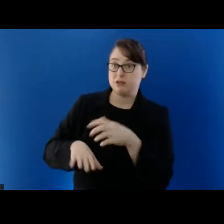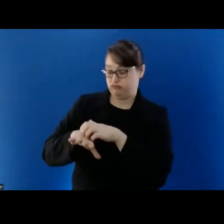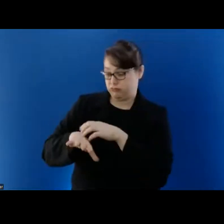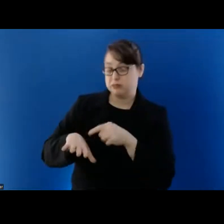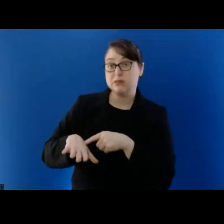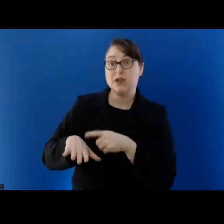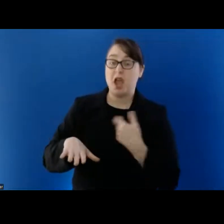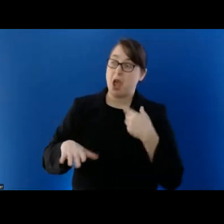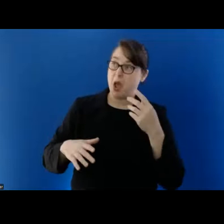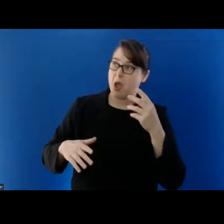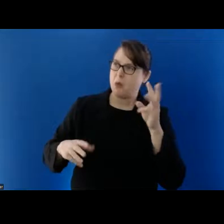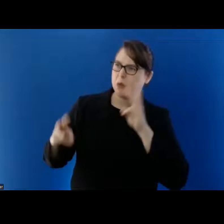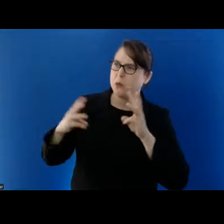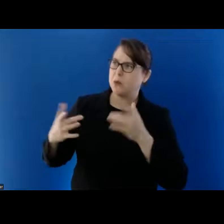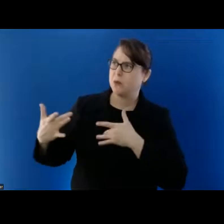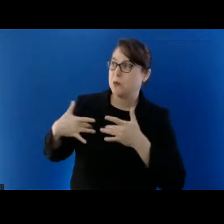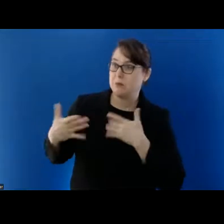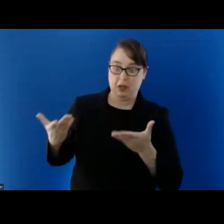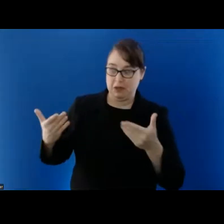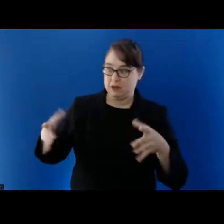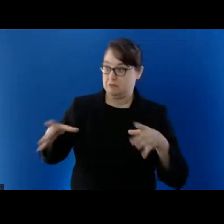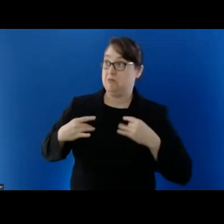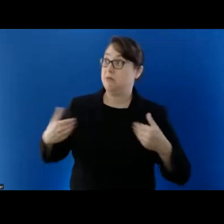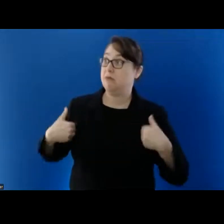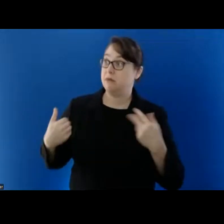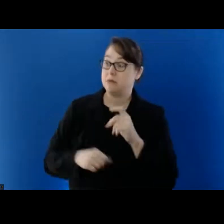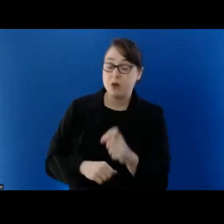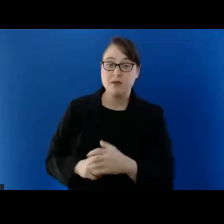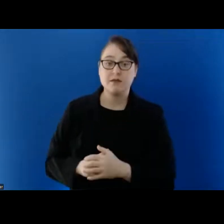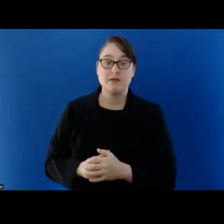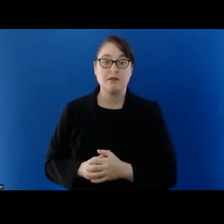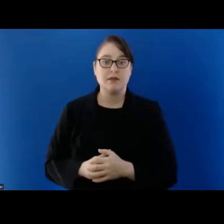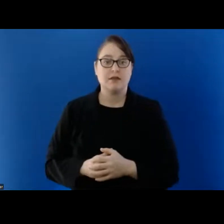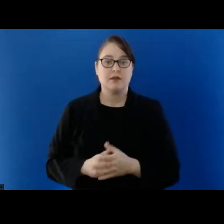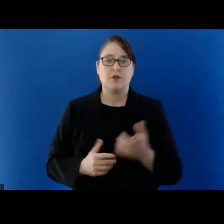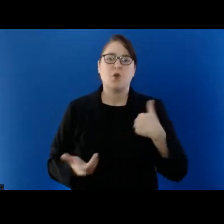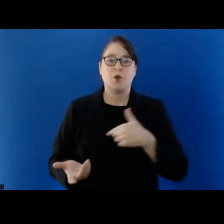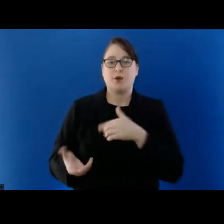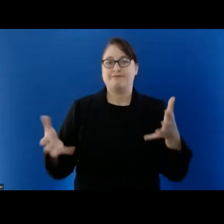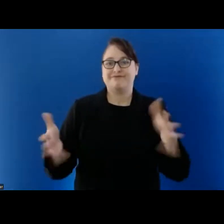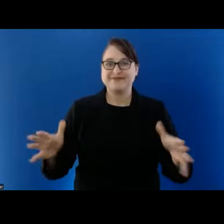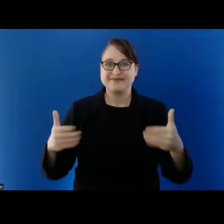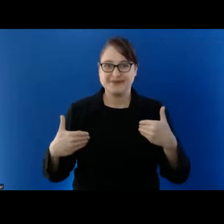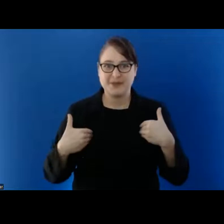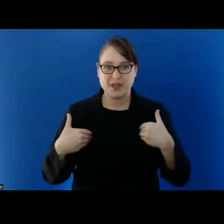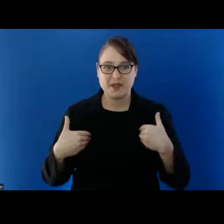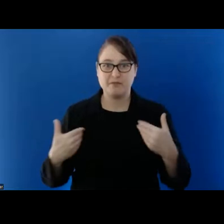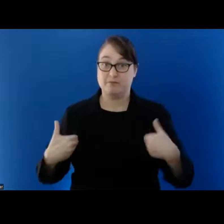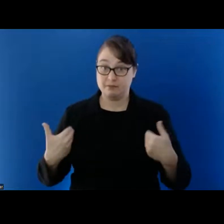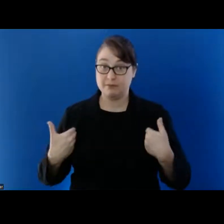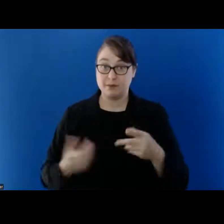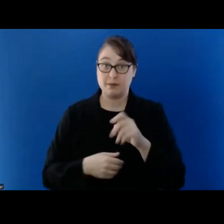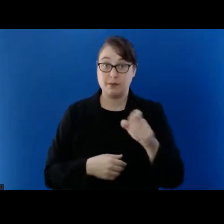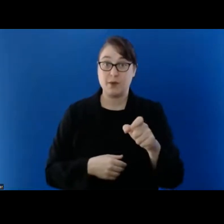was worried, he was concerned, I might have monkeypox. And so since we had a monkeypox